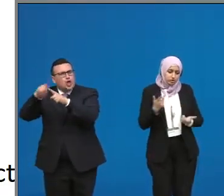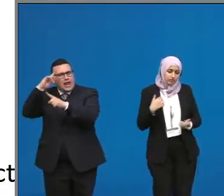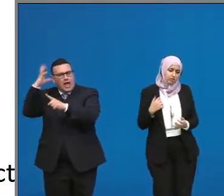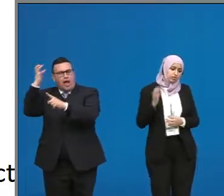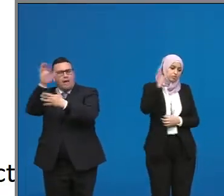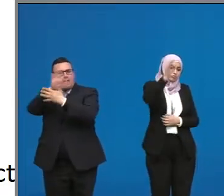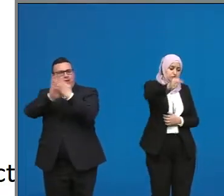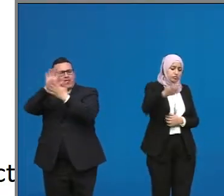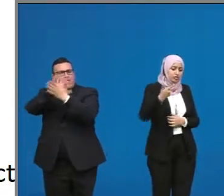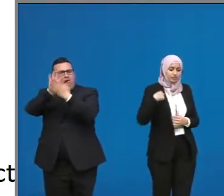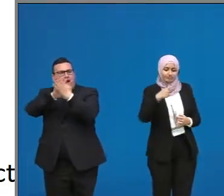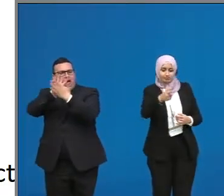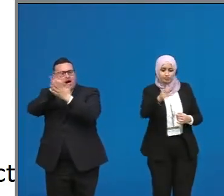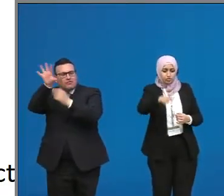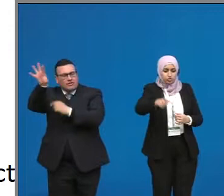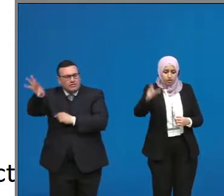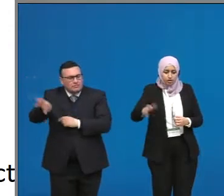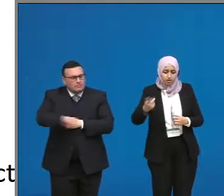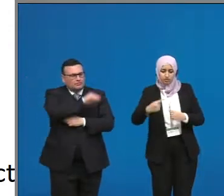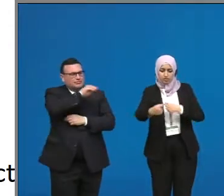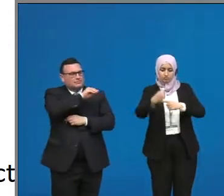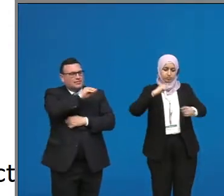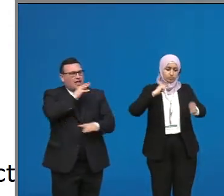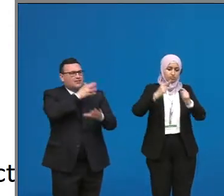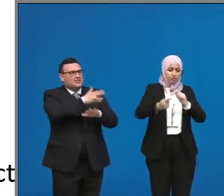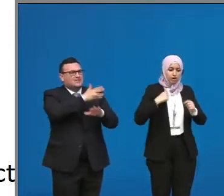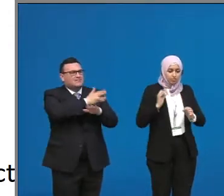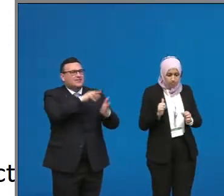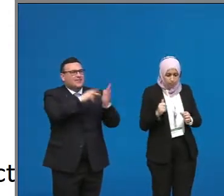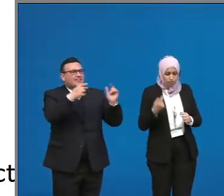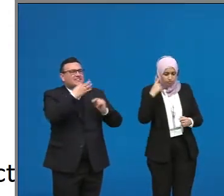applications and telematic services.